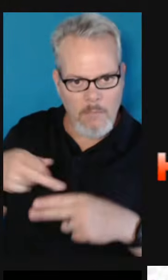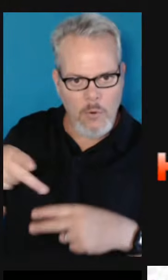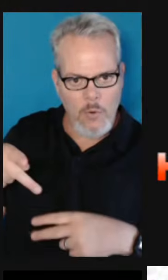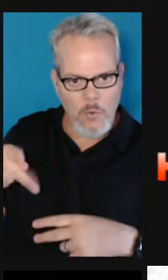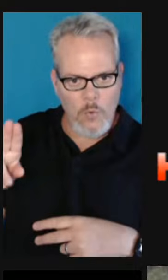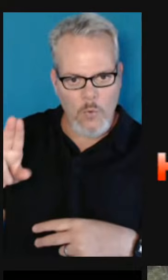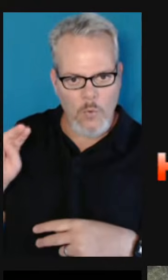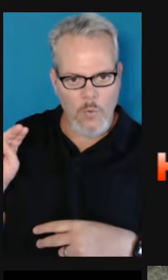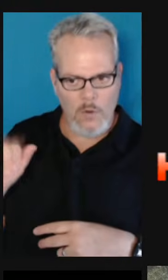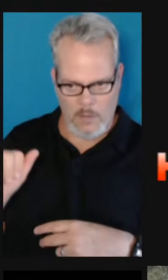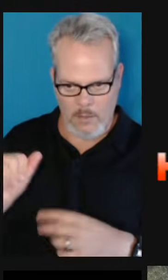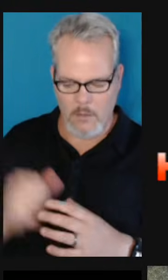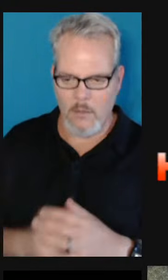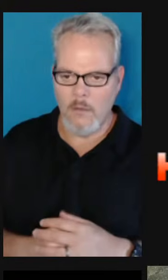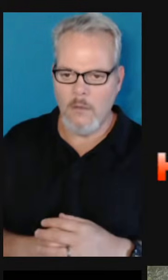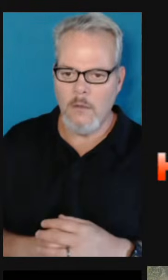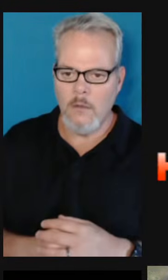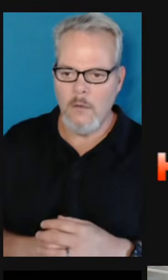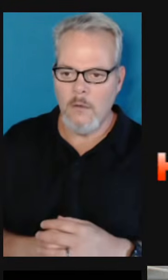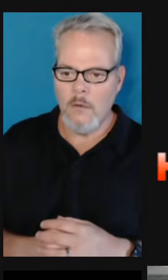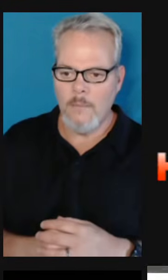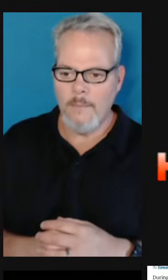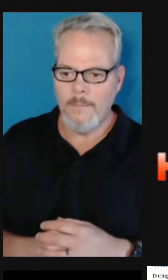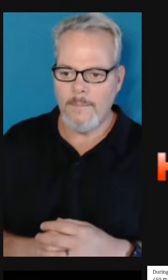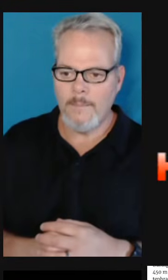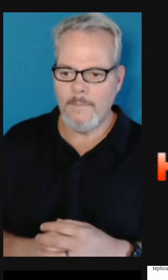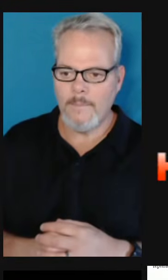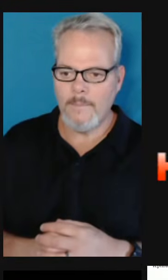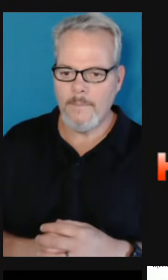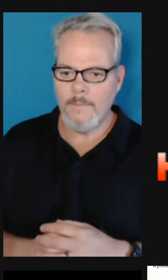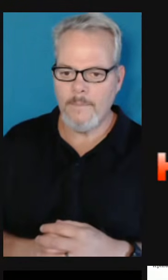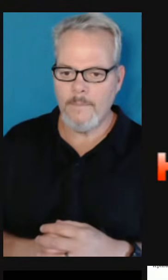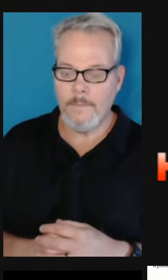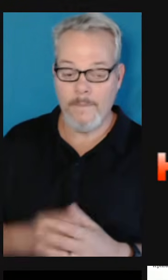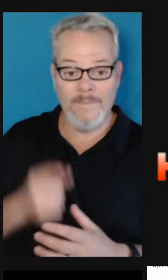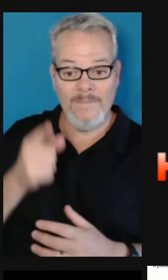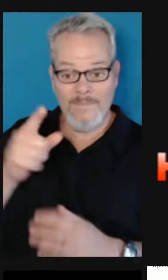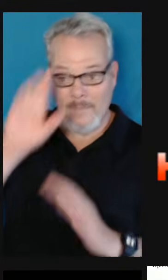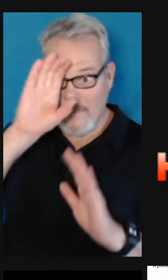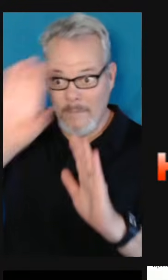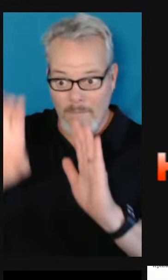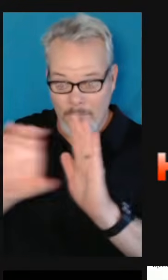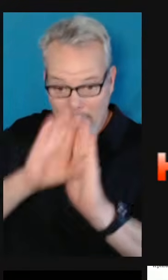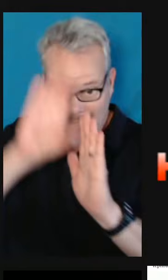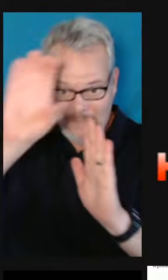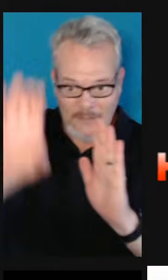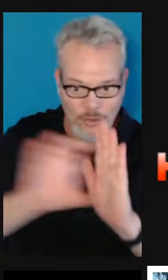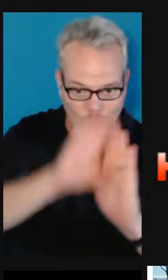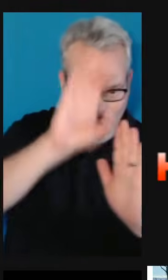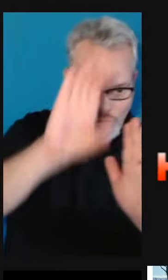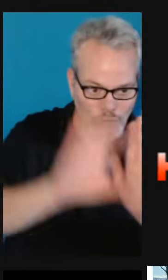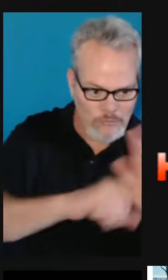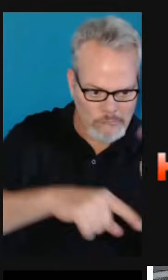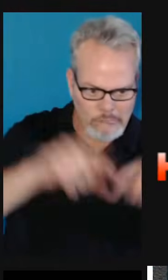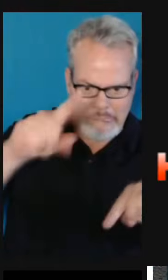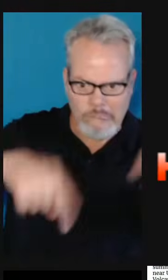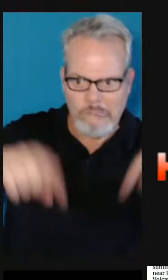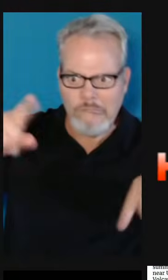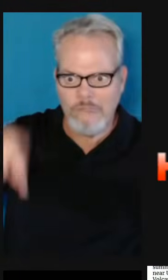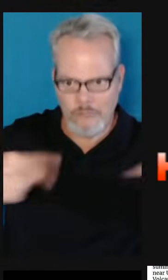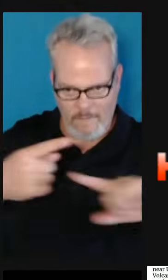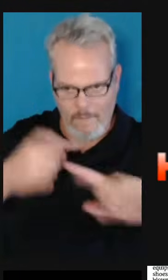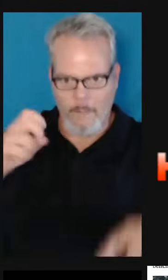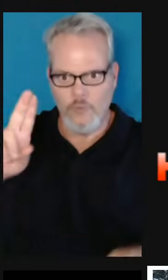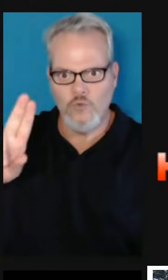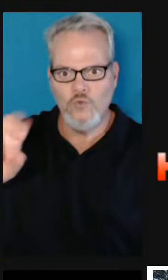USGS has a series of photographs showing the impact at the national park, at the overlook, at the Volcano